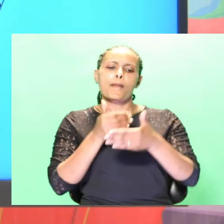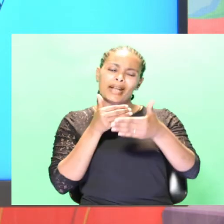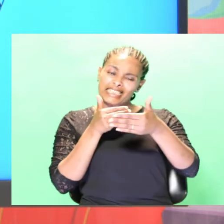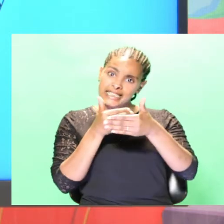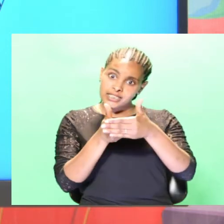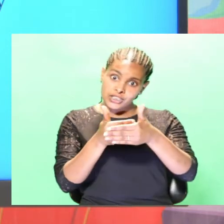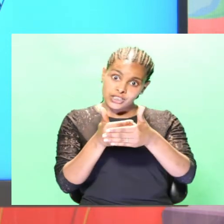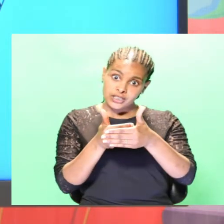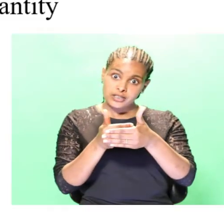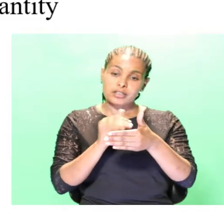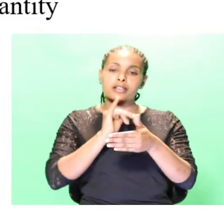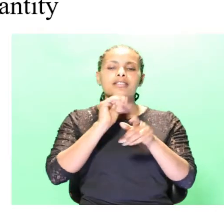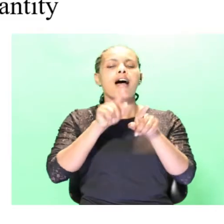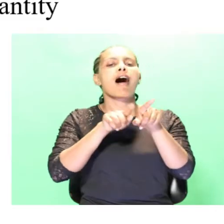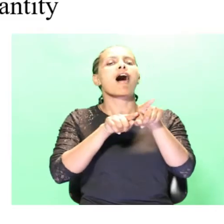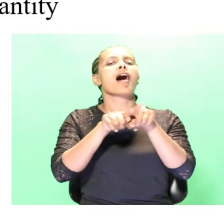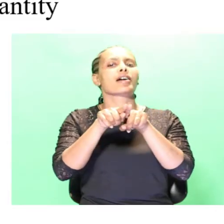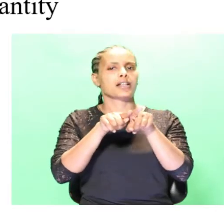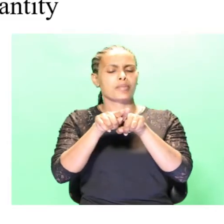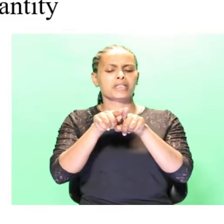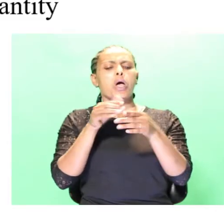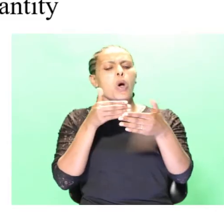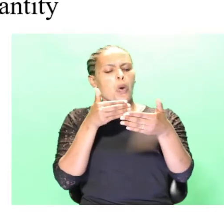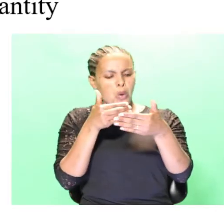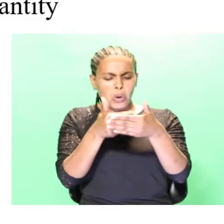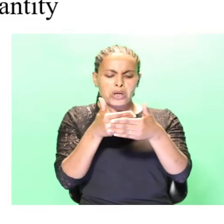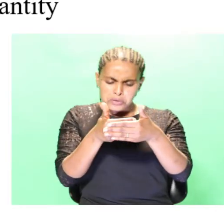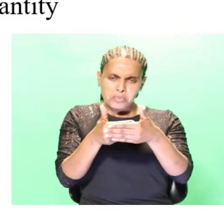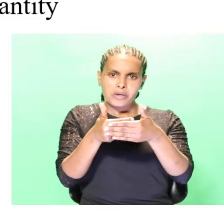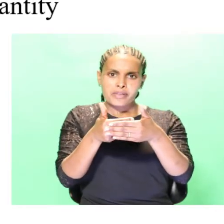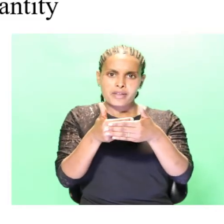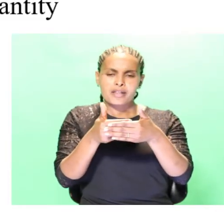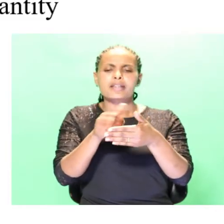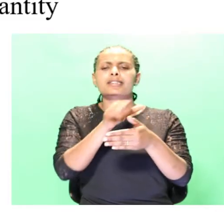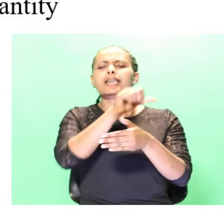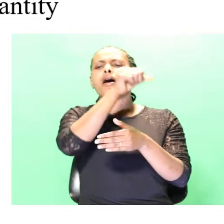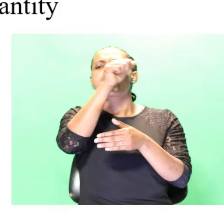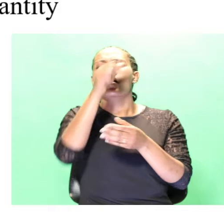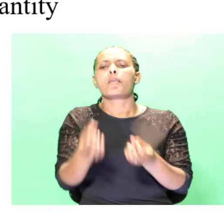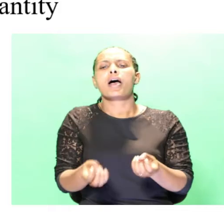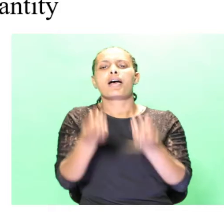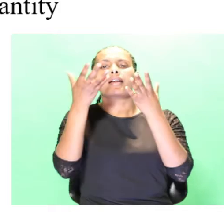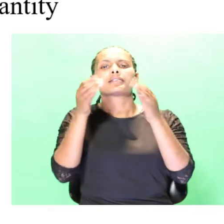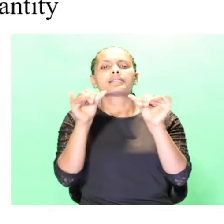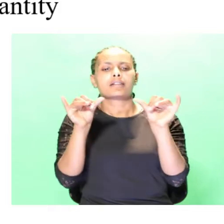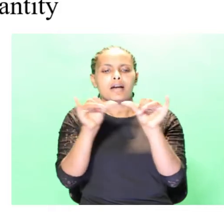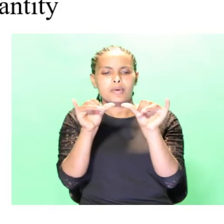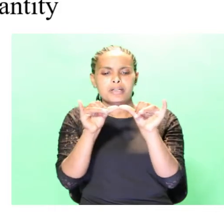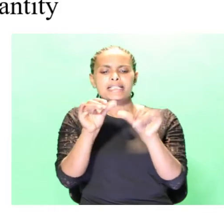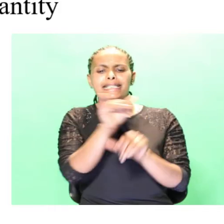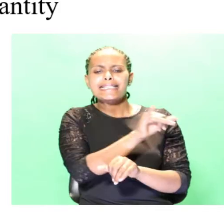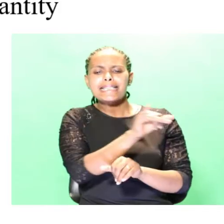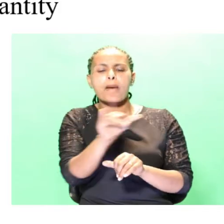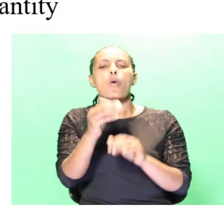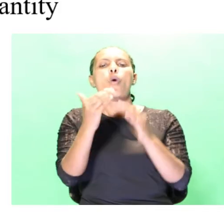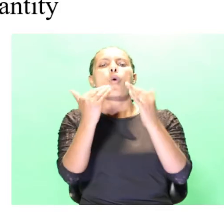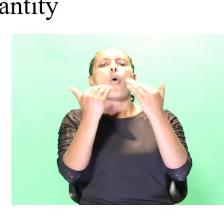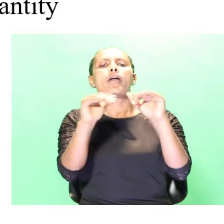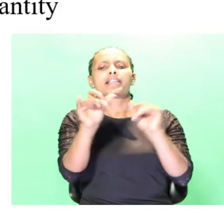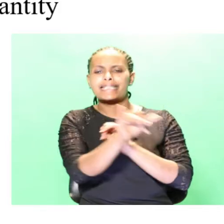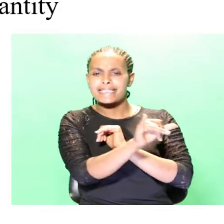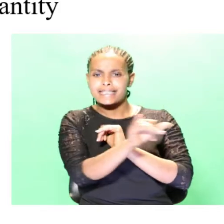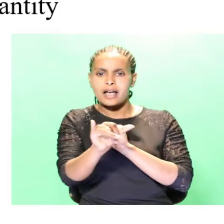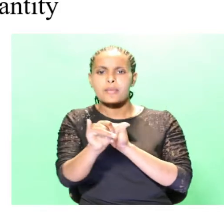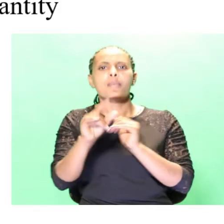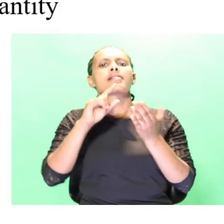Precision is agreement or closeness among several measurements of the same quantity, the